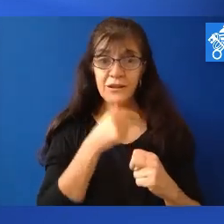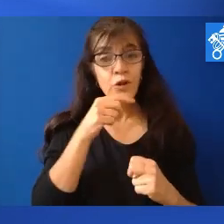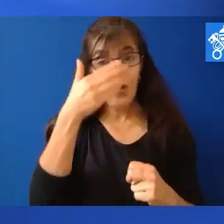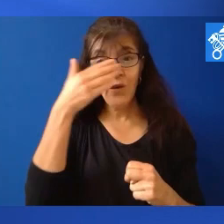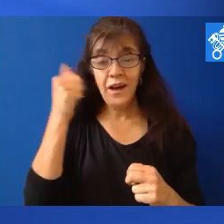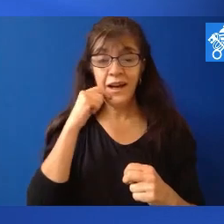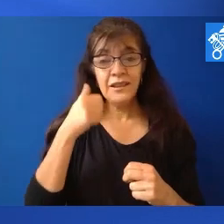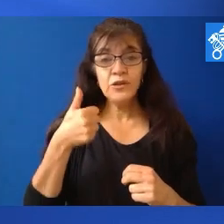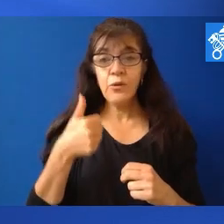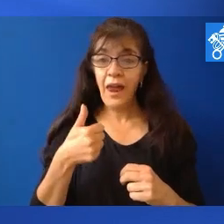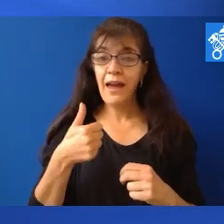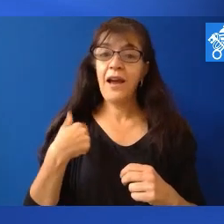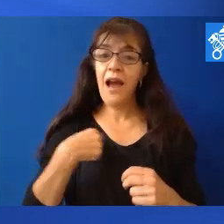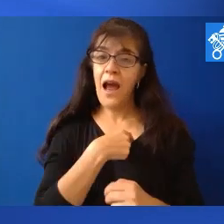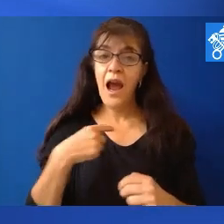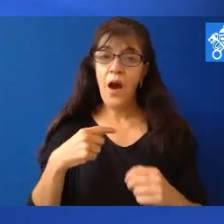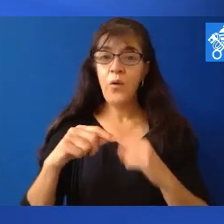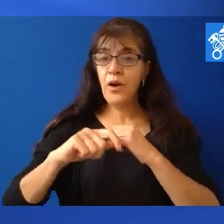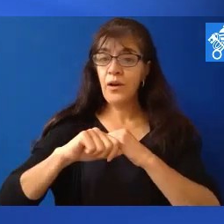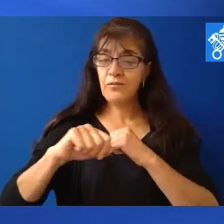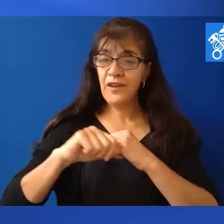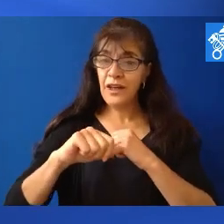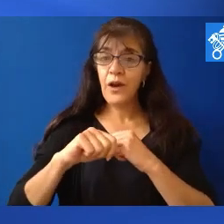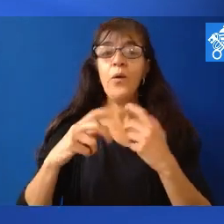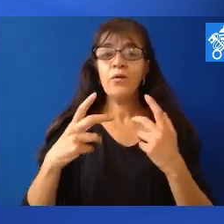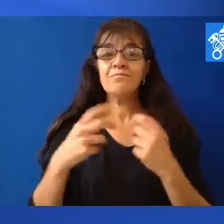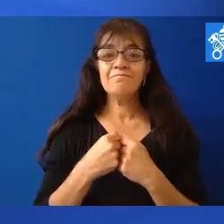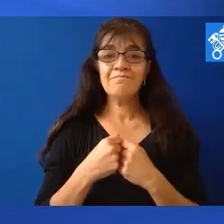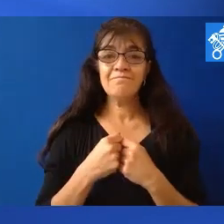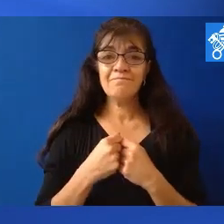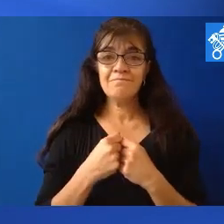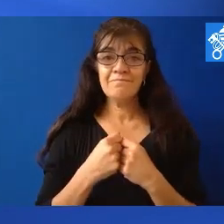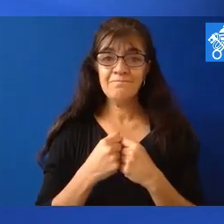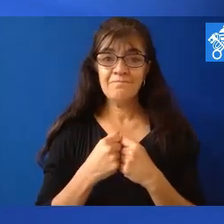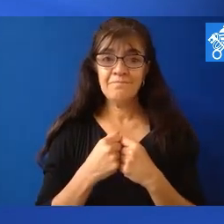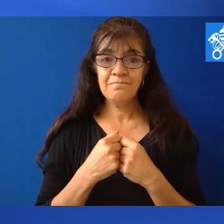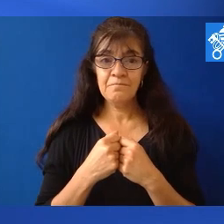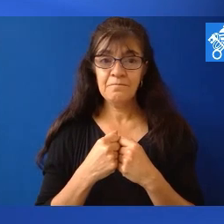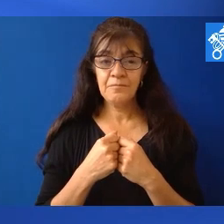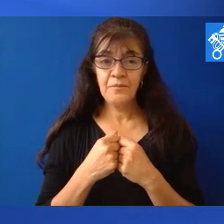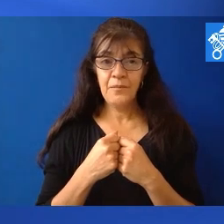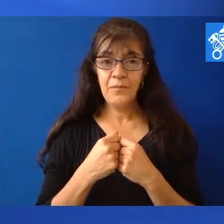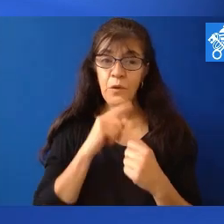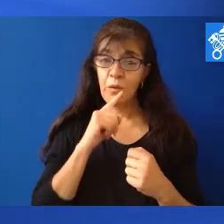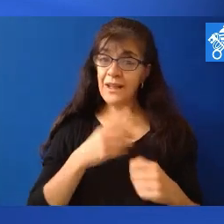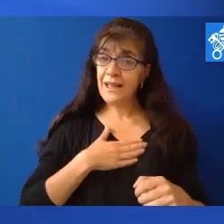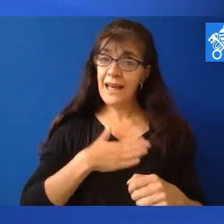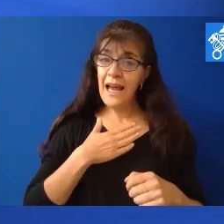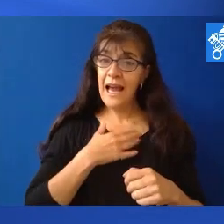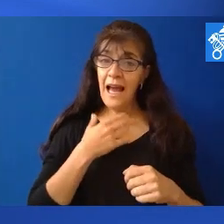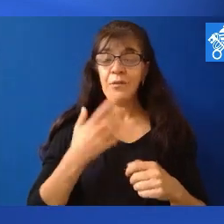Catholic Faith Network, Catholic TV, Shalom World TV, Salt and Light